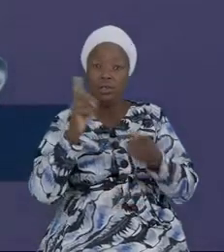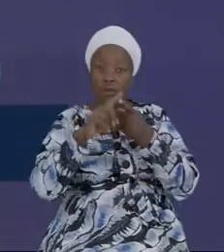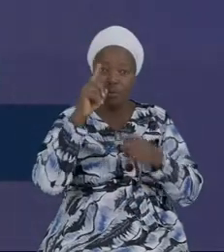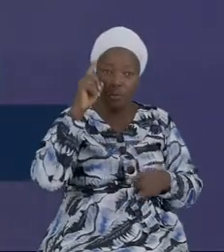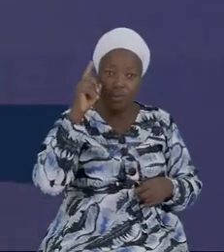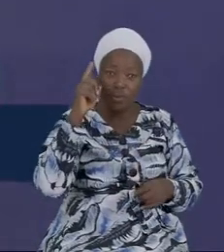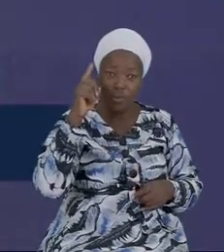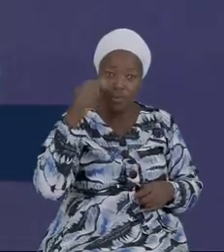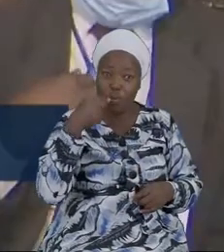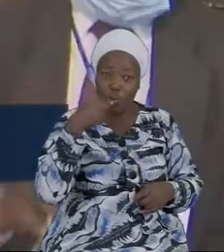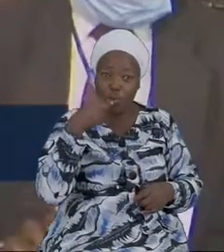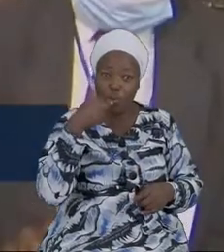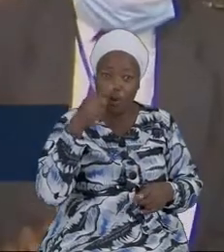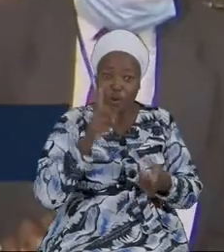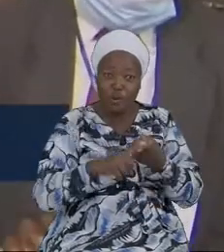unto,